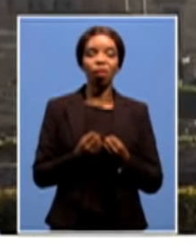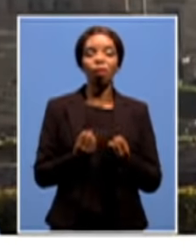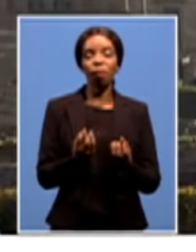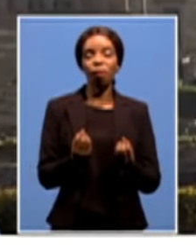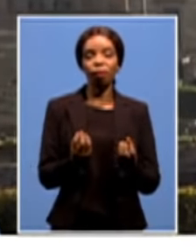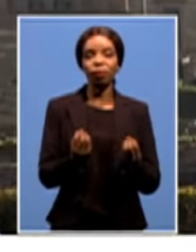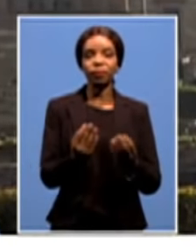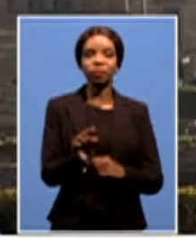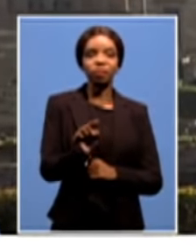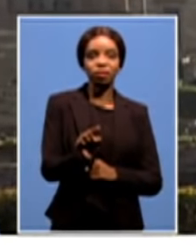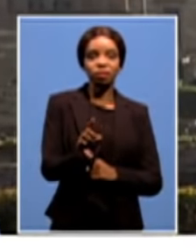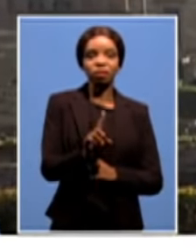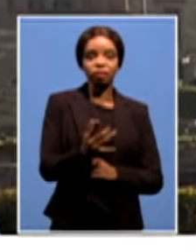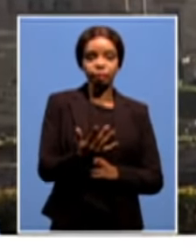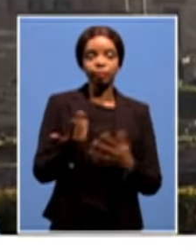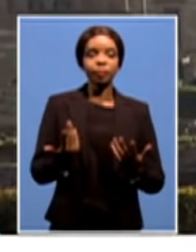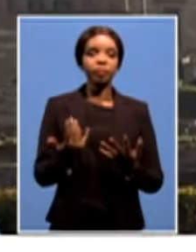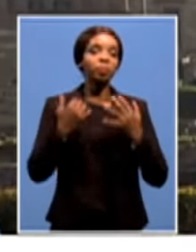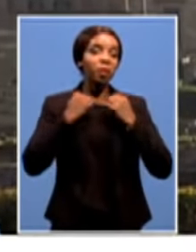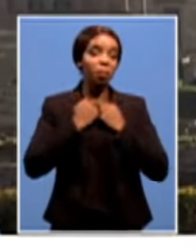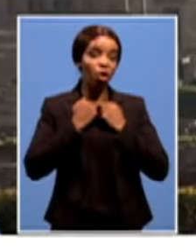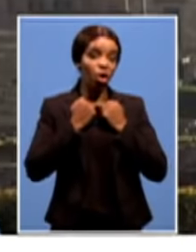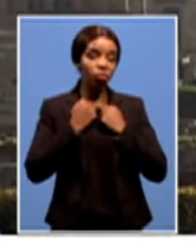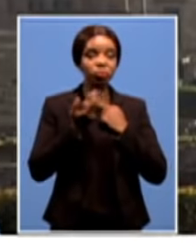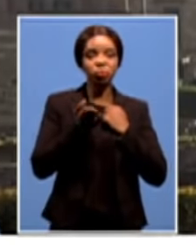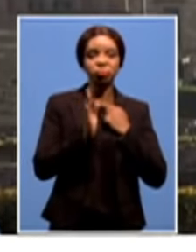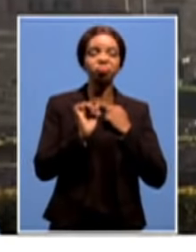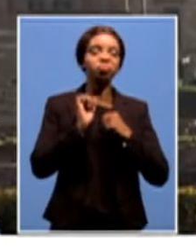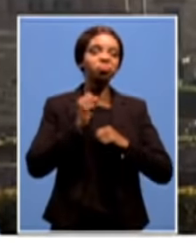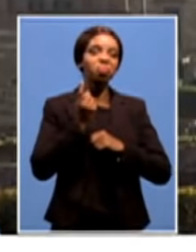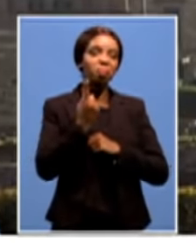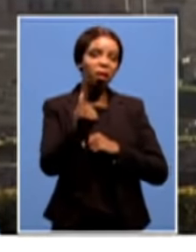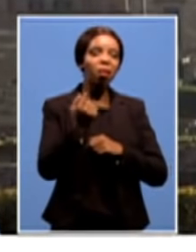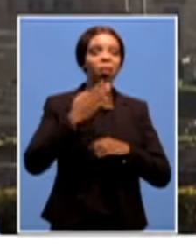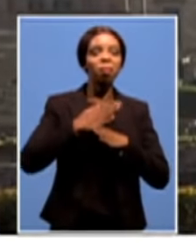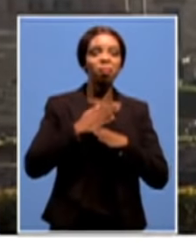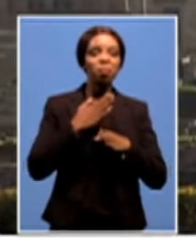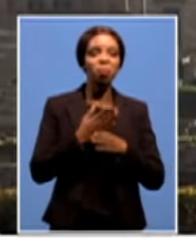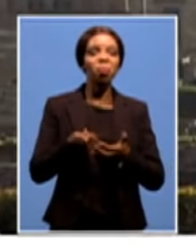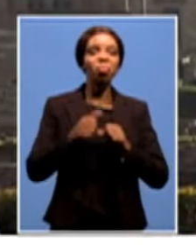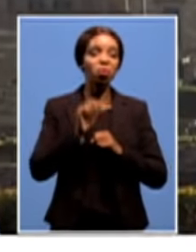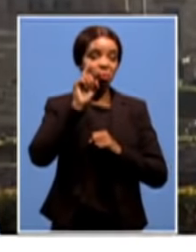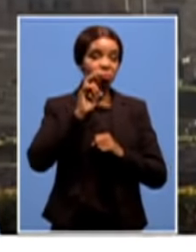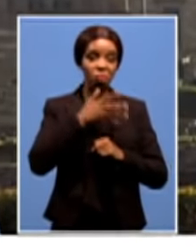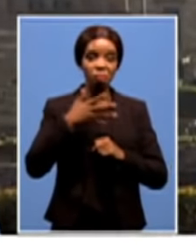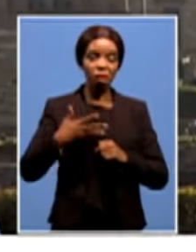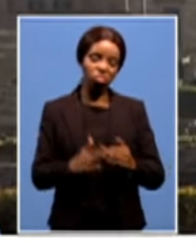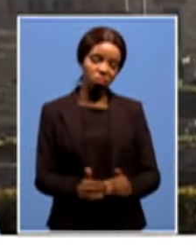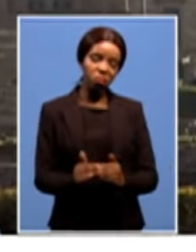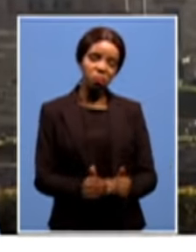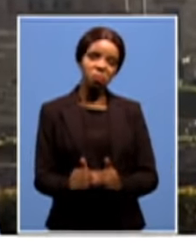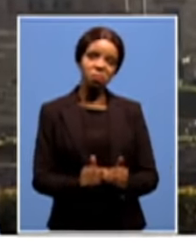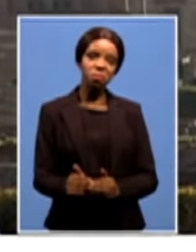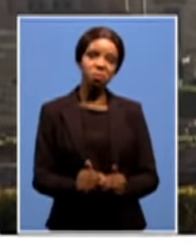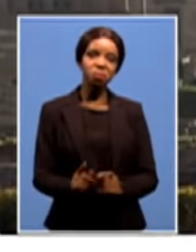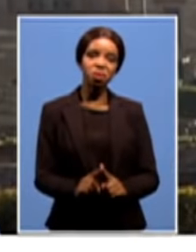know, their parents are away working and they are taken care by gogos and grannies. And they may not